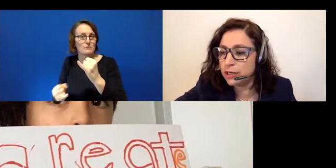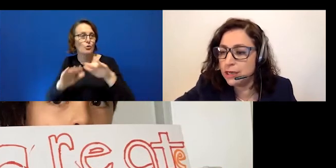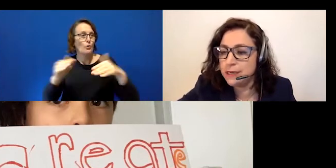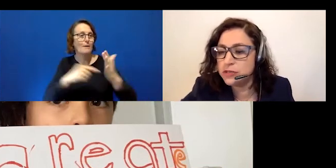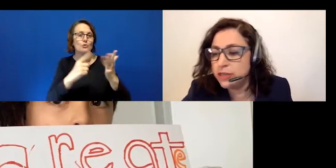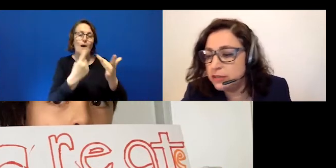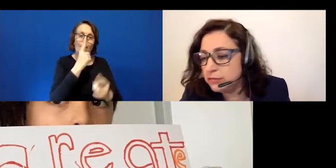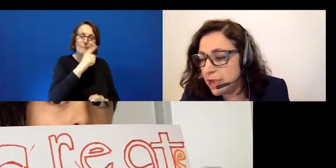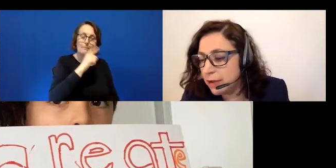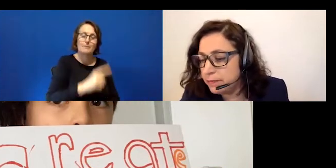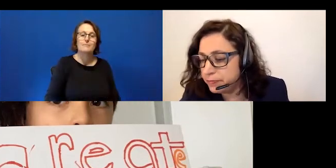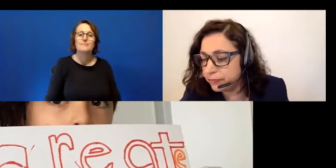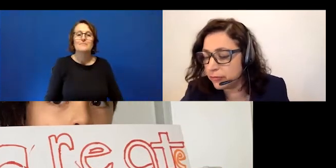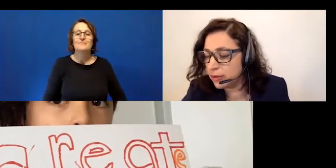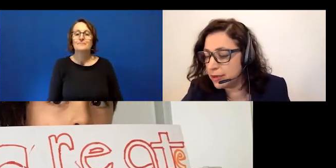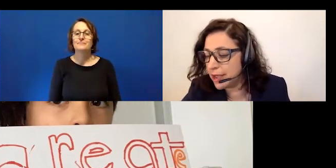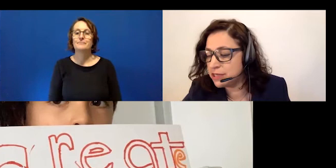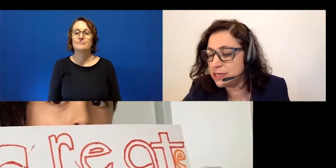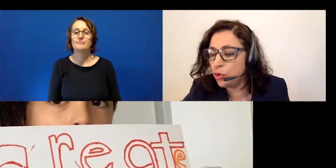work in the Australian